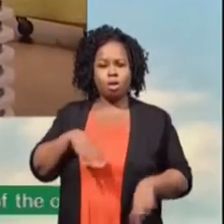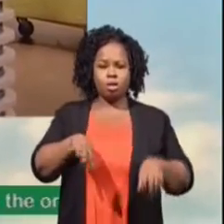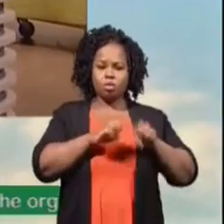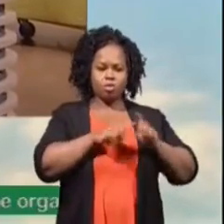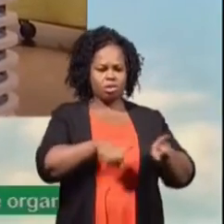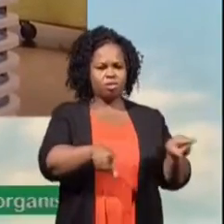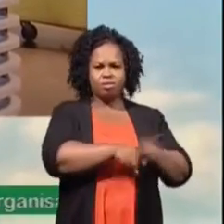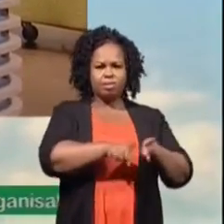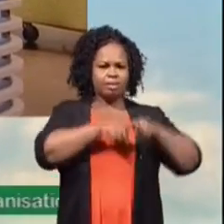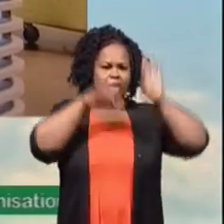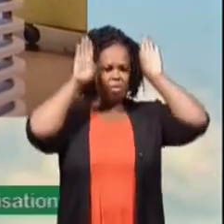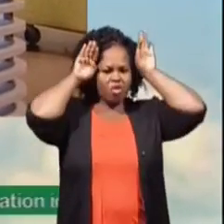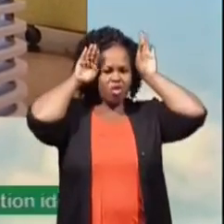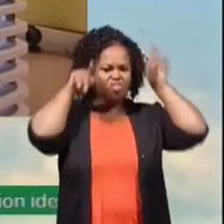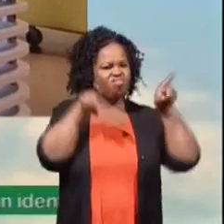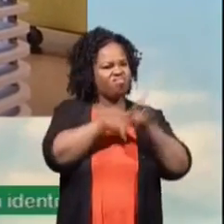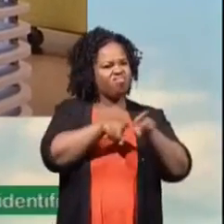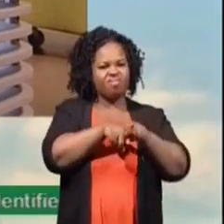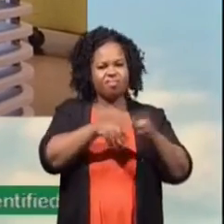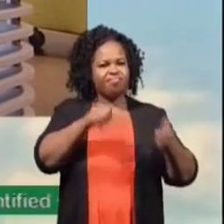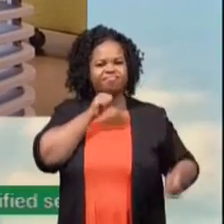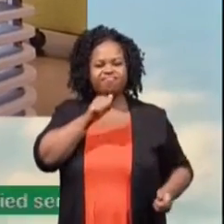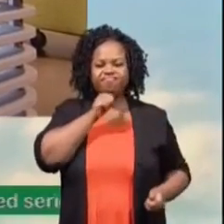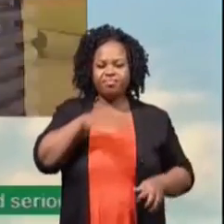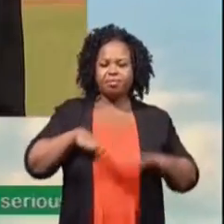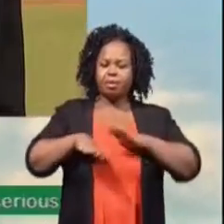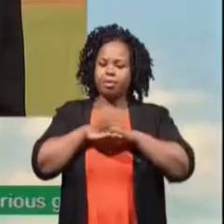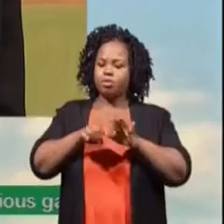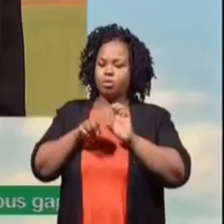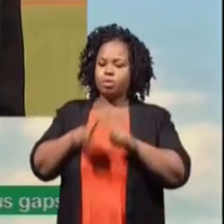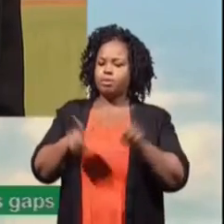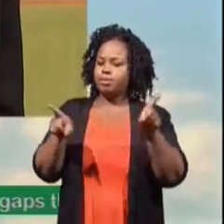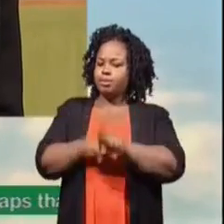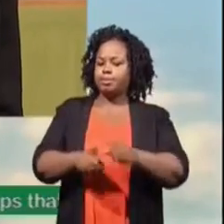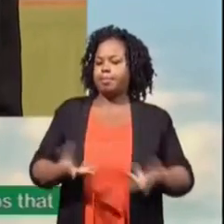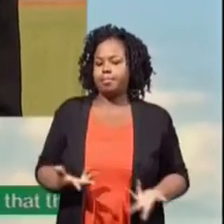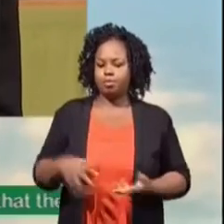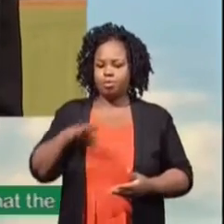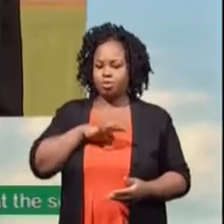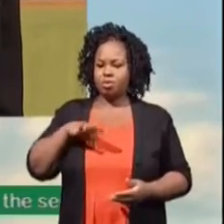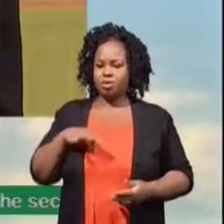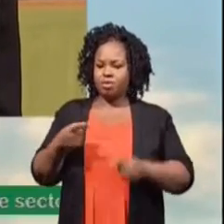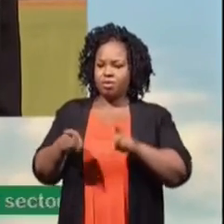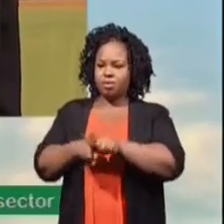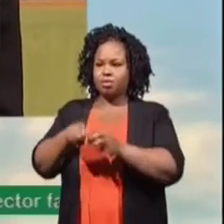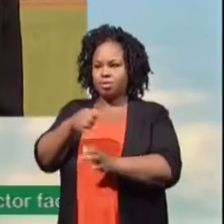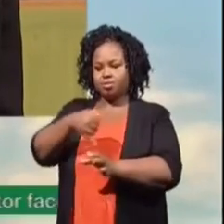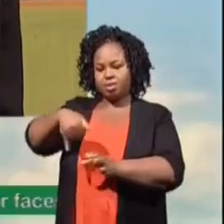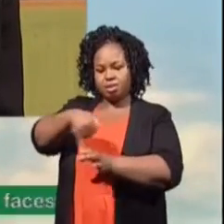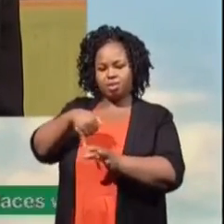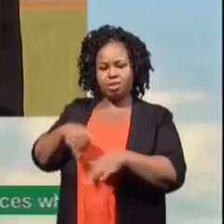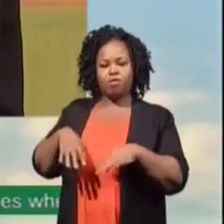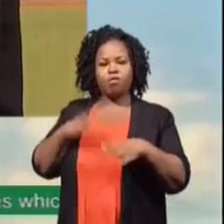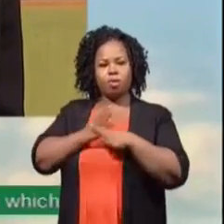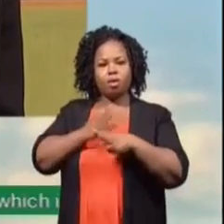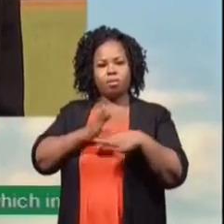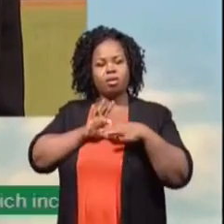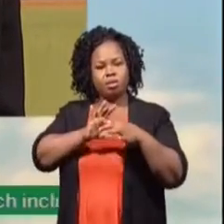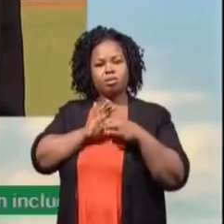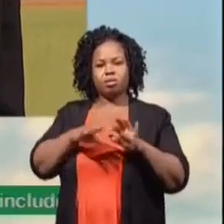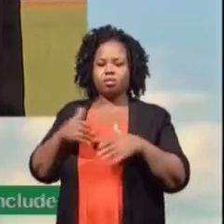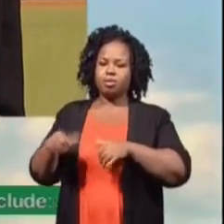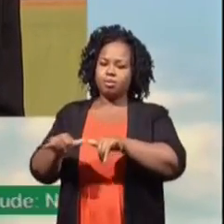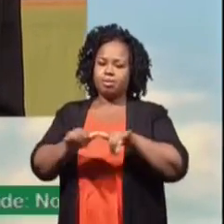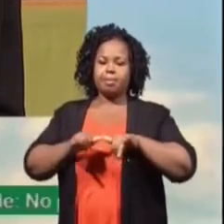education so uma it's education ne basic education na education so employees in one sector according to labor relations must be treated